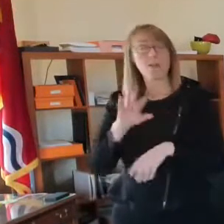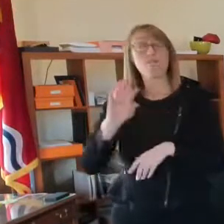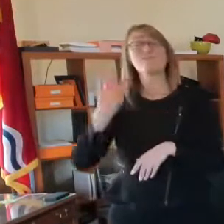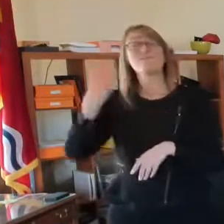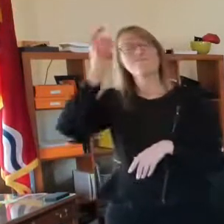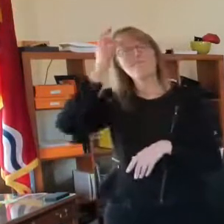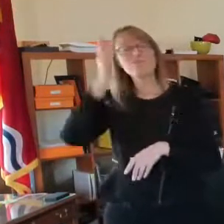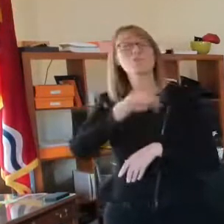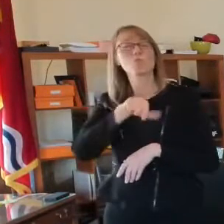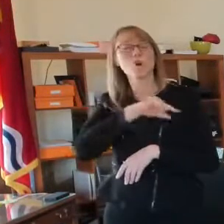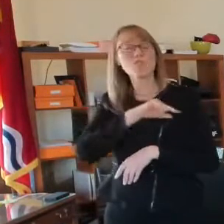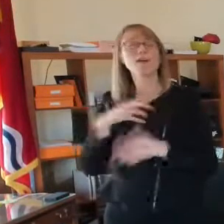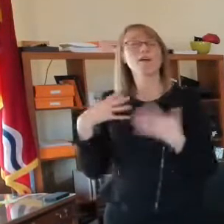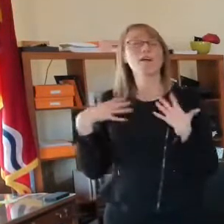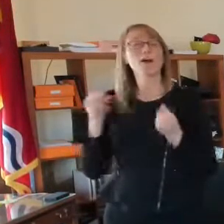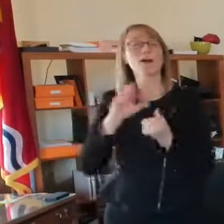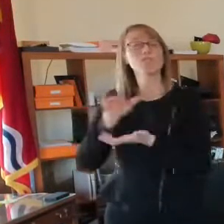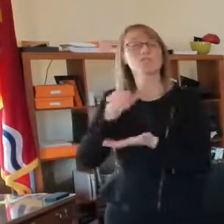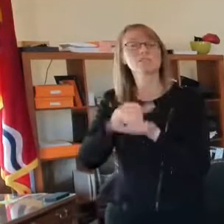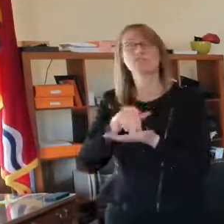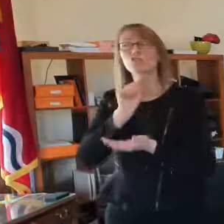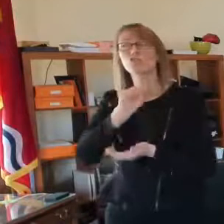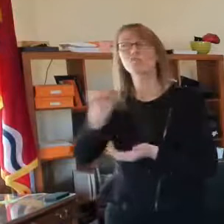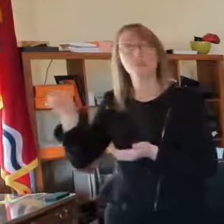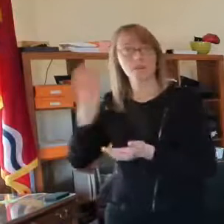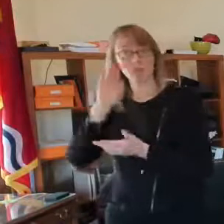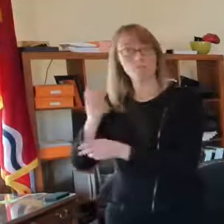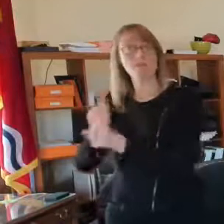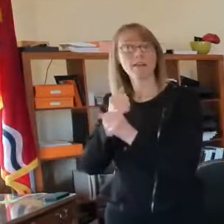very elaborate logistics